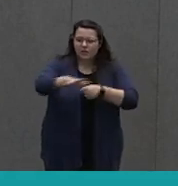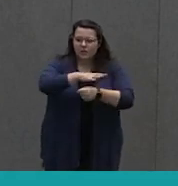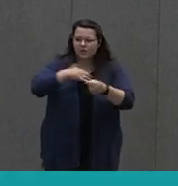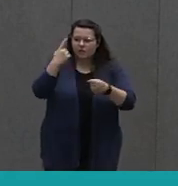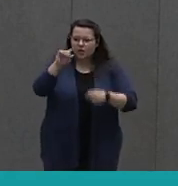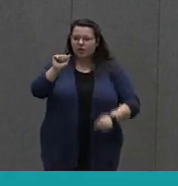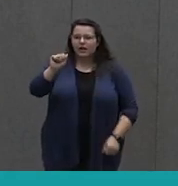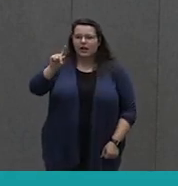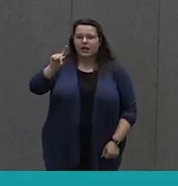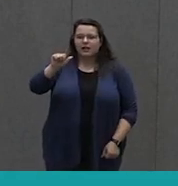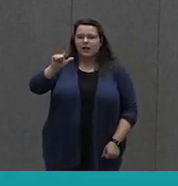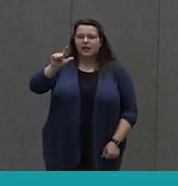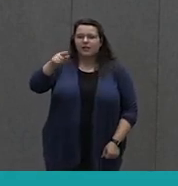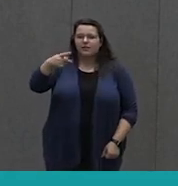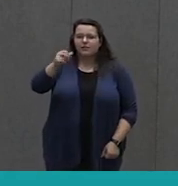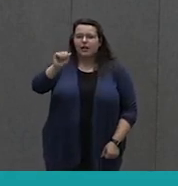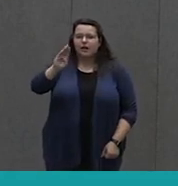Wow.